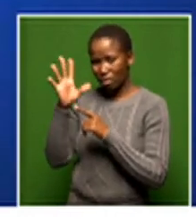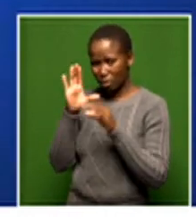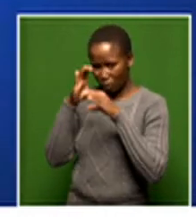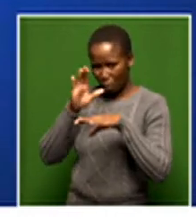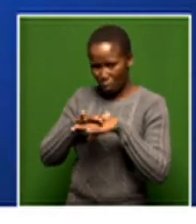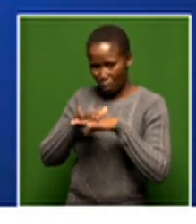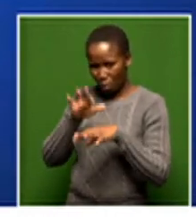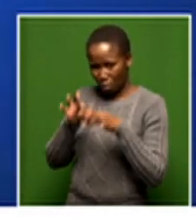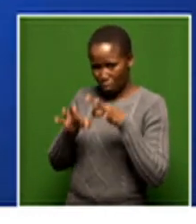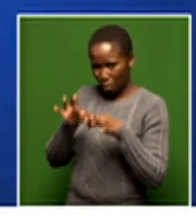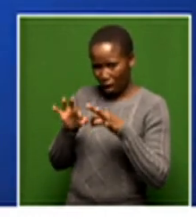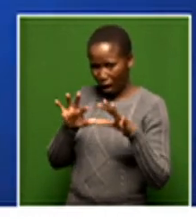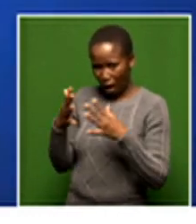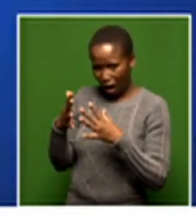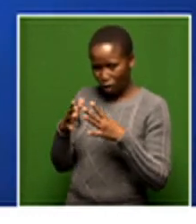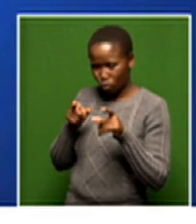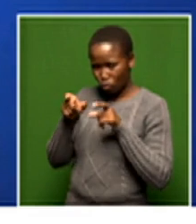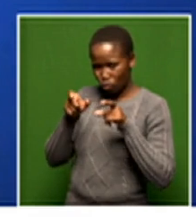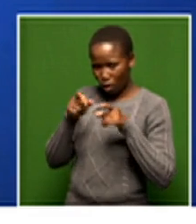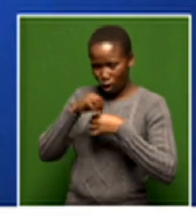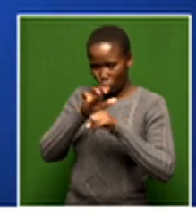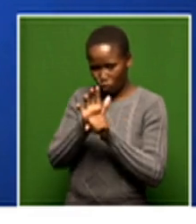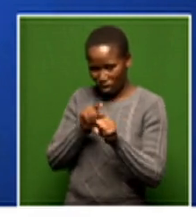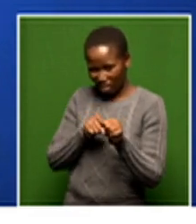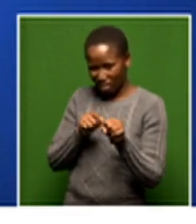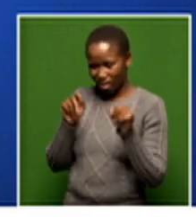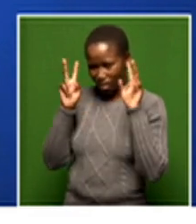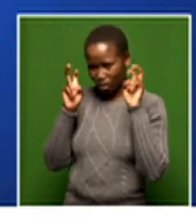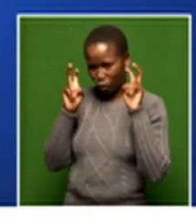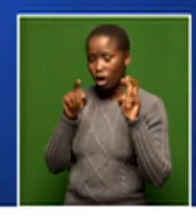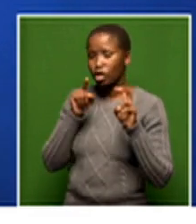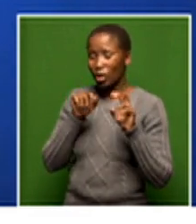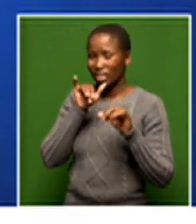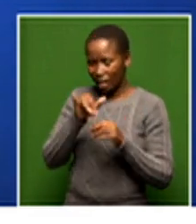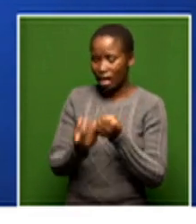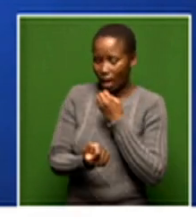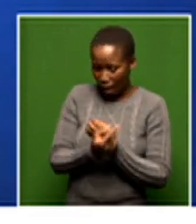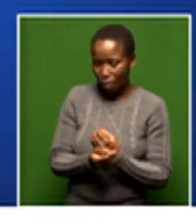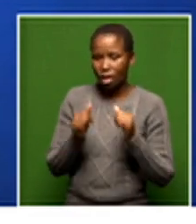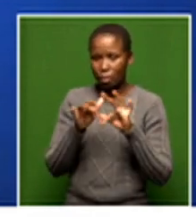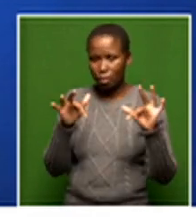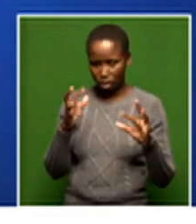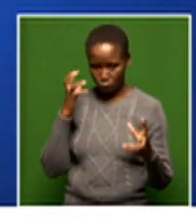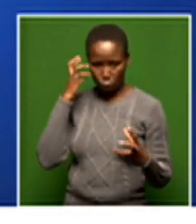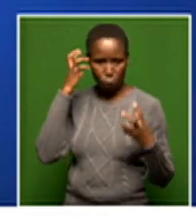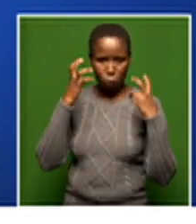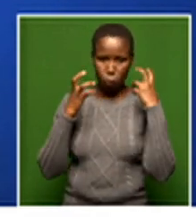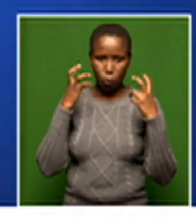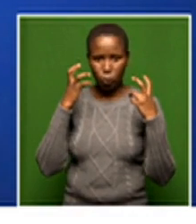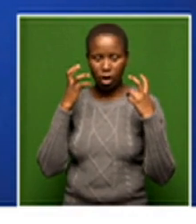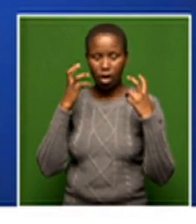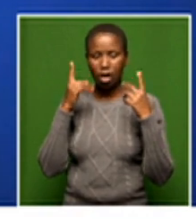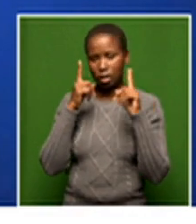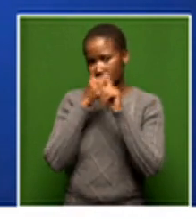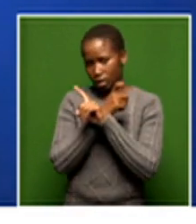of managing COVID-19. Many of these have led to a lot of distrust of governments, and the fact that you've